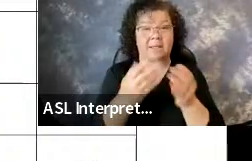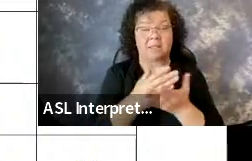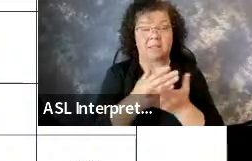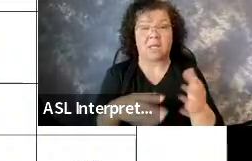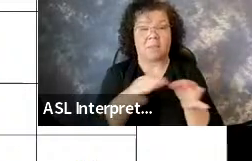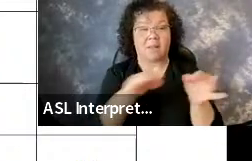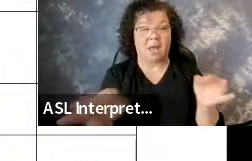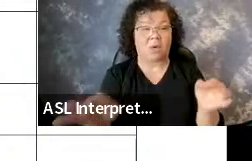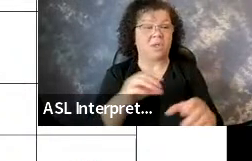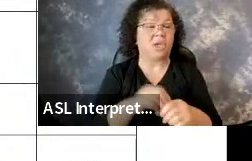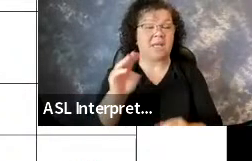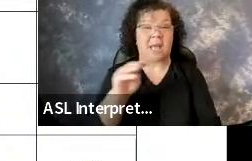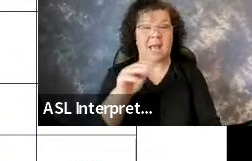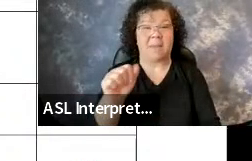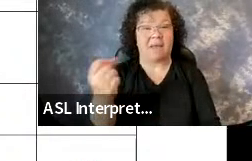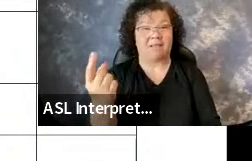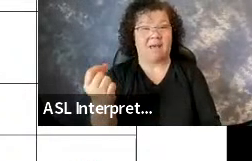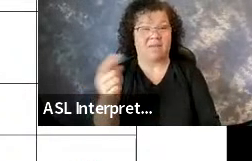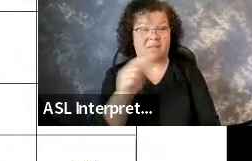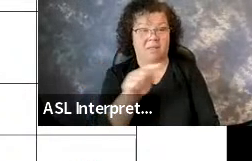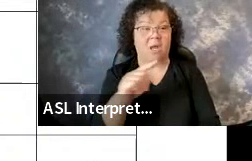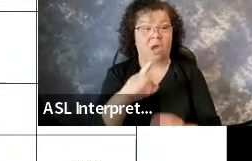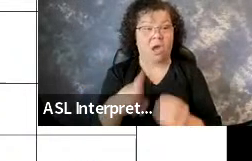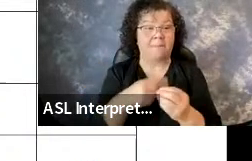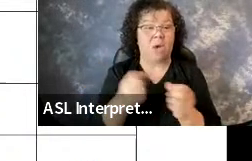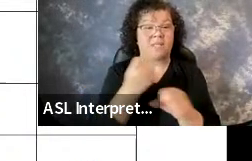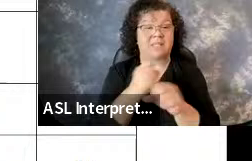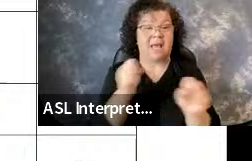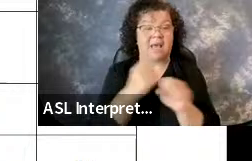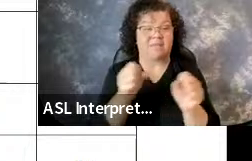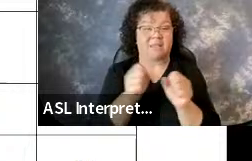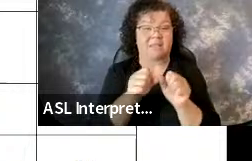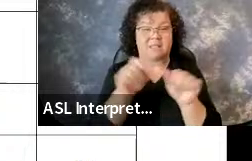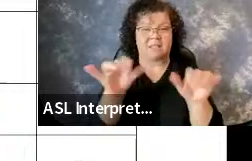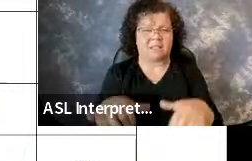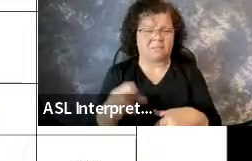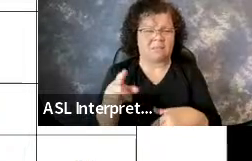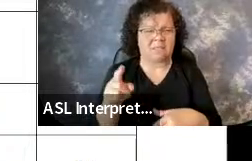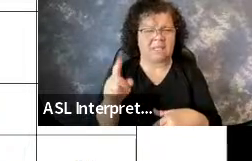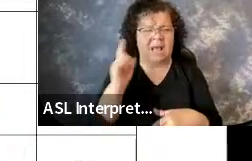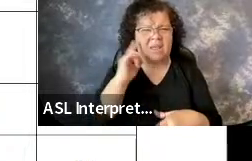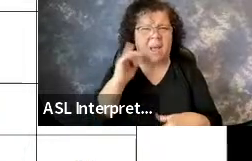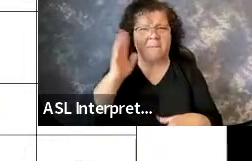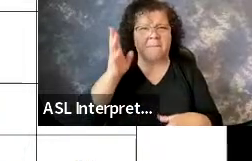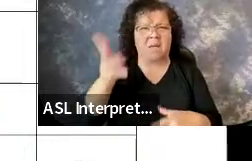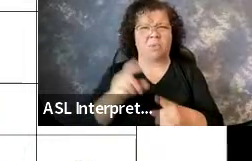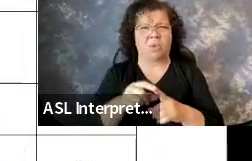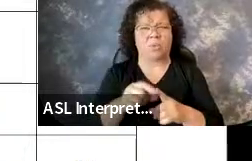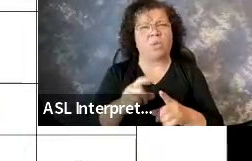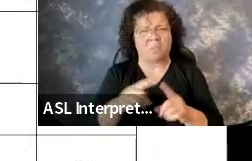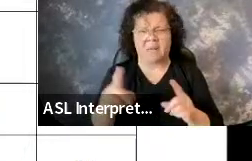MA 11 around safe systems, which I might have just made up, but I think it's close enough.